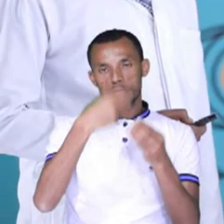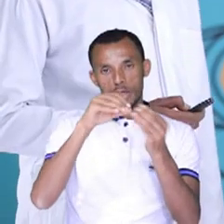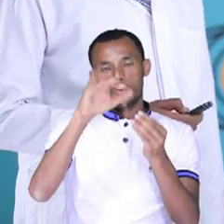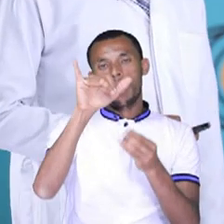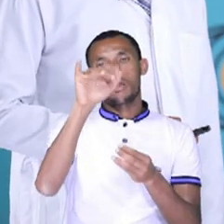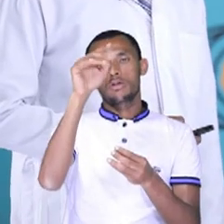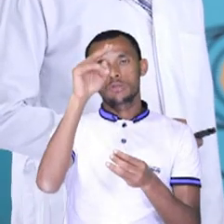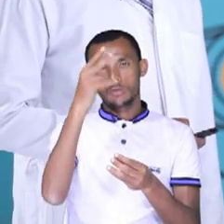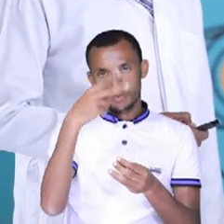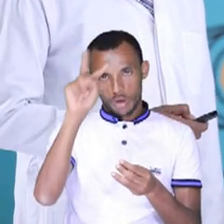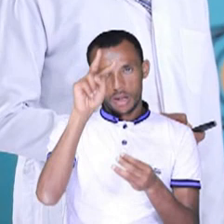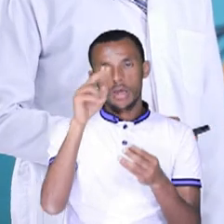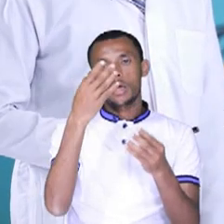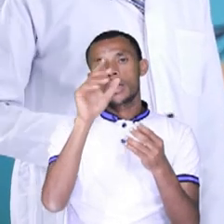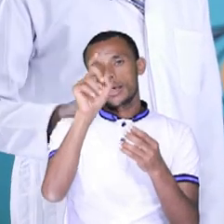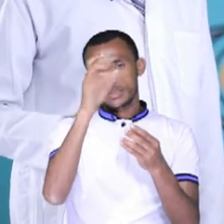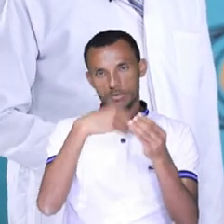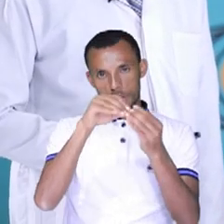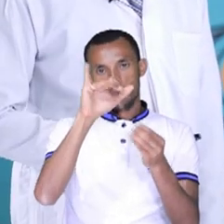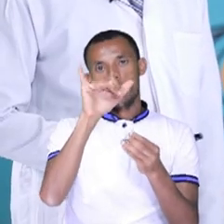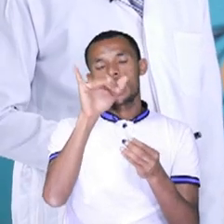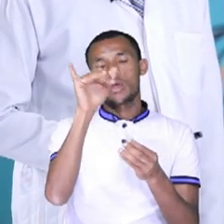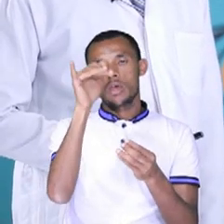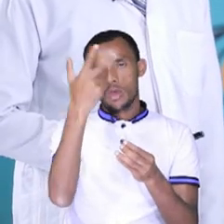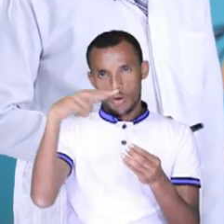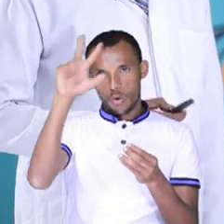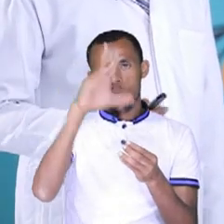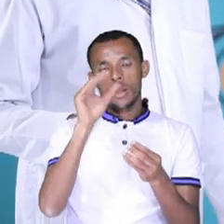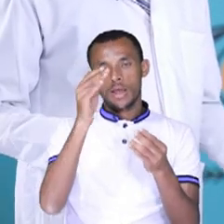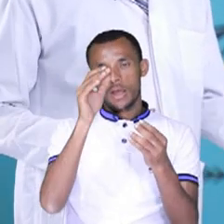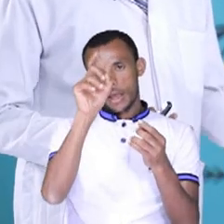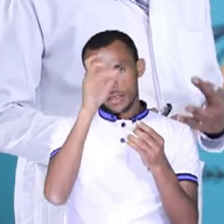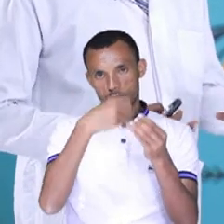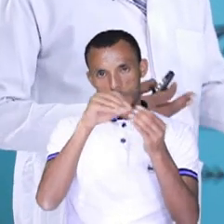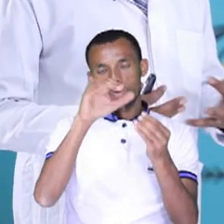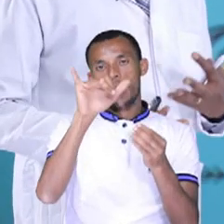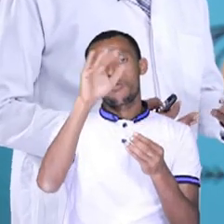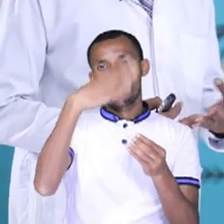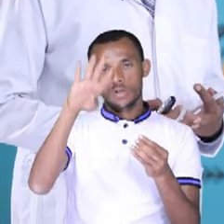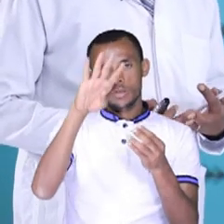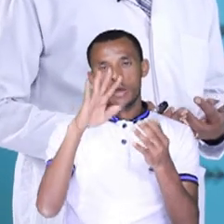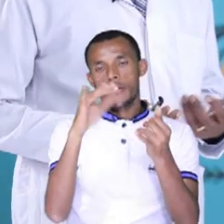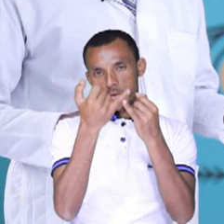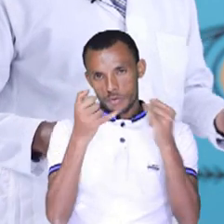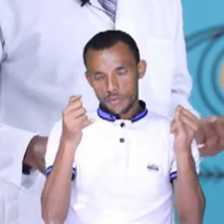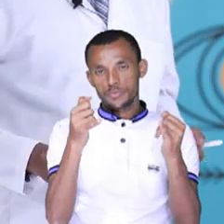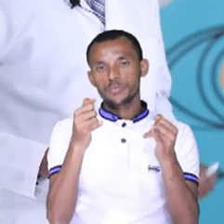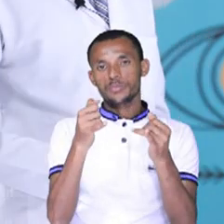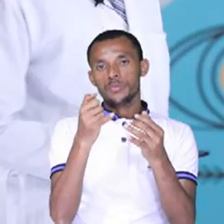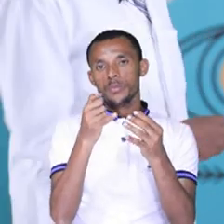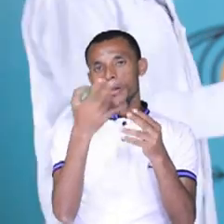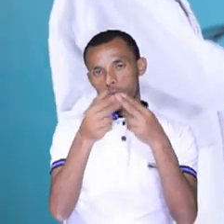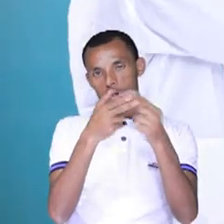x plus y cubed, x plus y the fourth. By applying distributive property of multiplication over